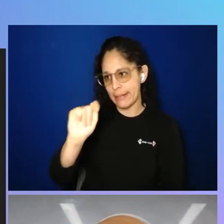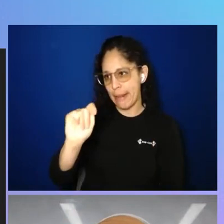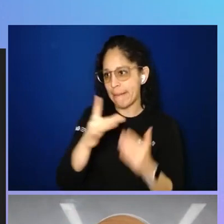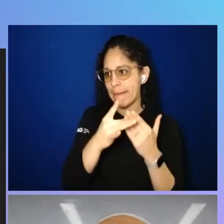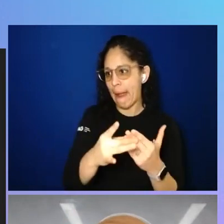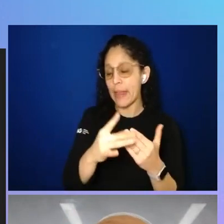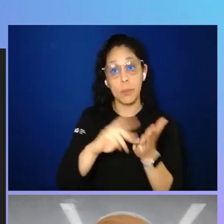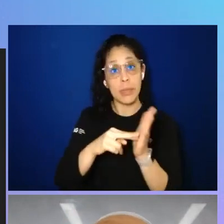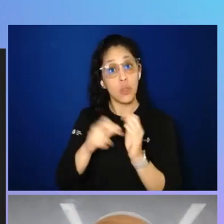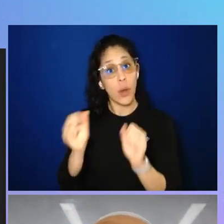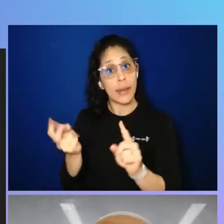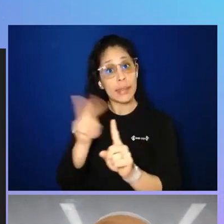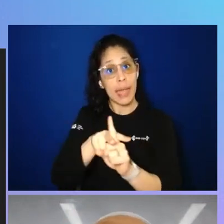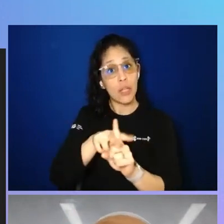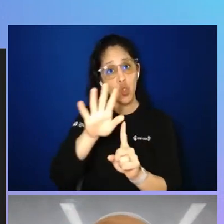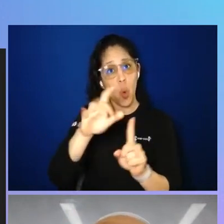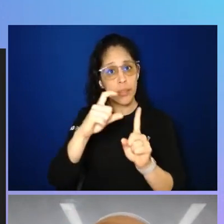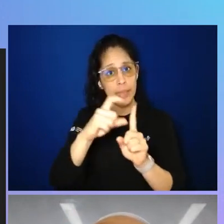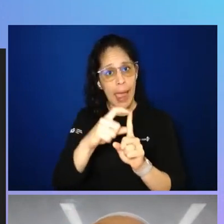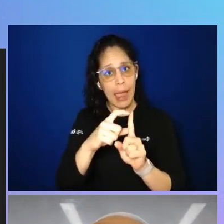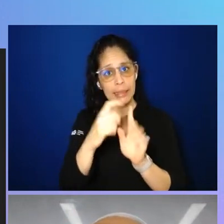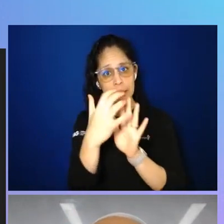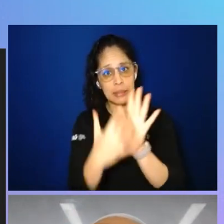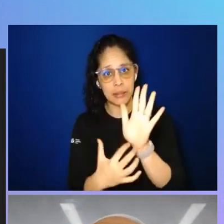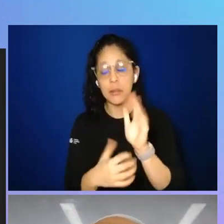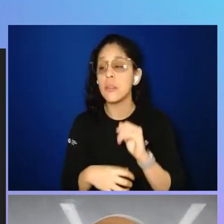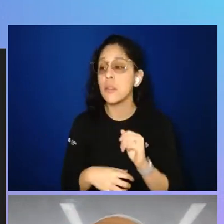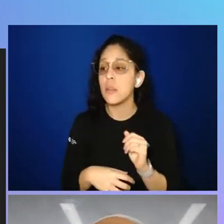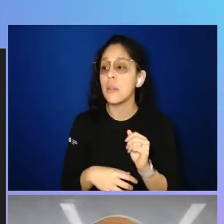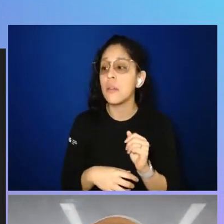And if